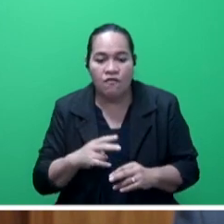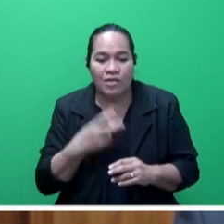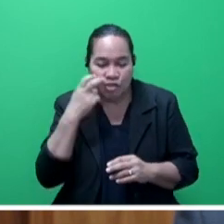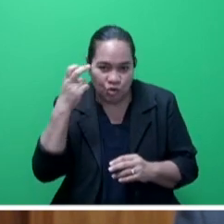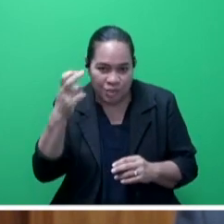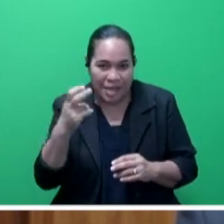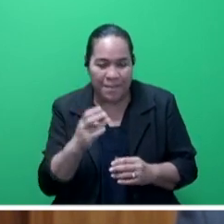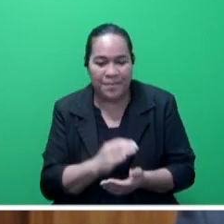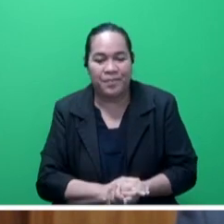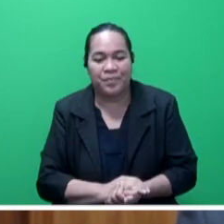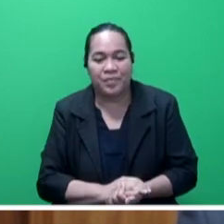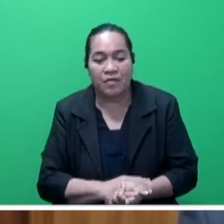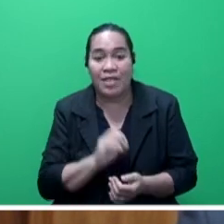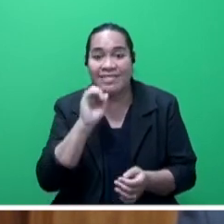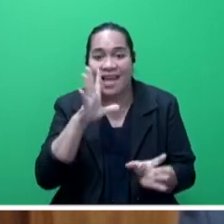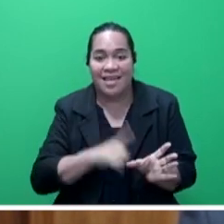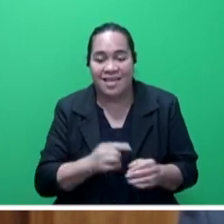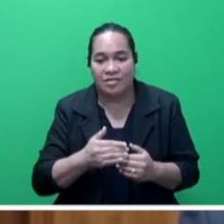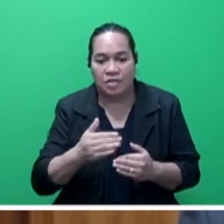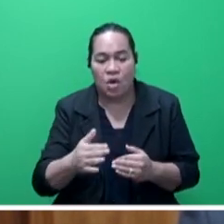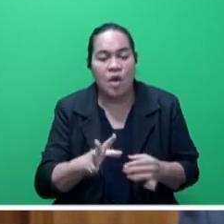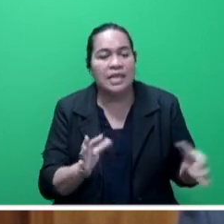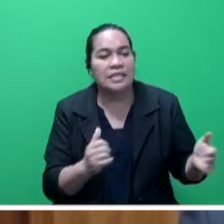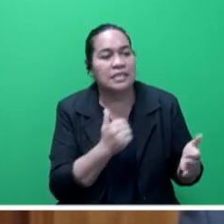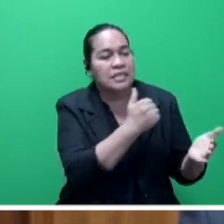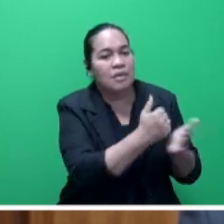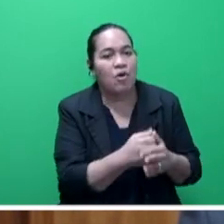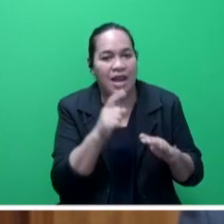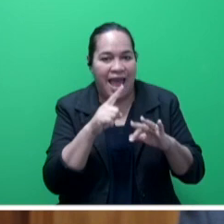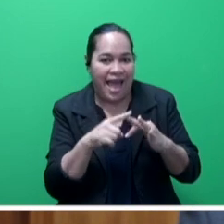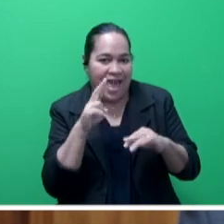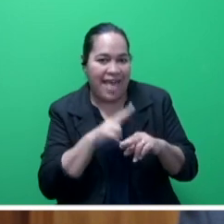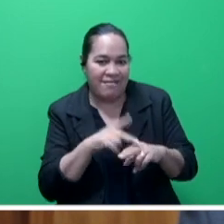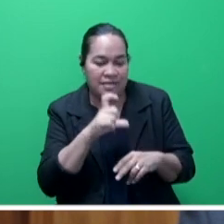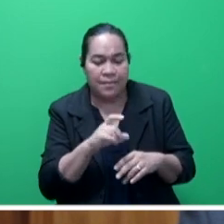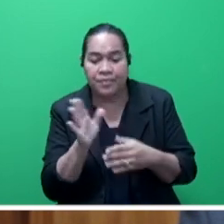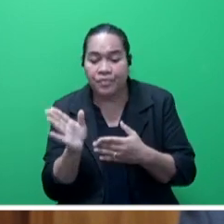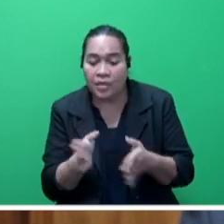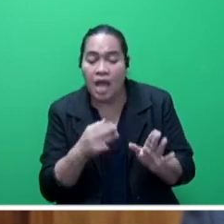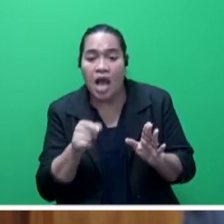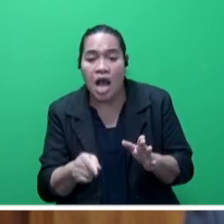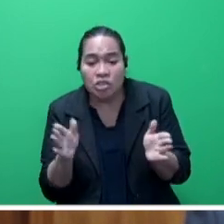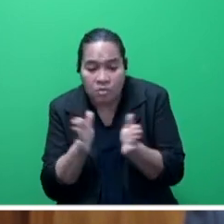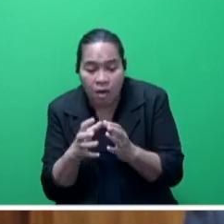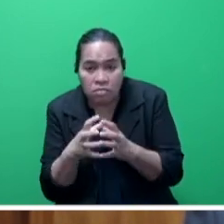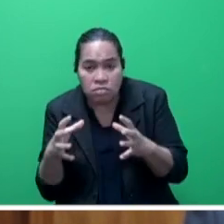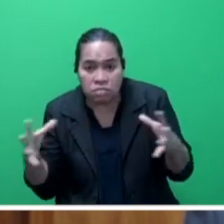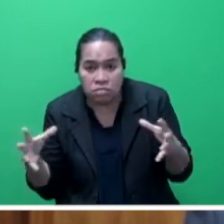years. We will do this with the support of the IFC. With respect to MSMEs, Mr. Speaker, sir, Honourable